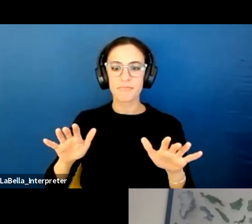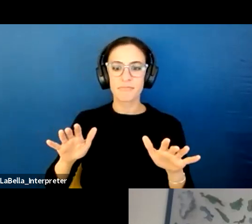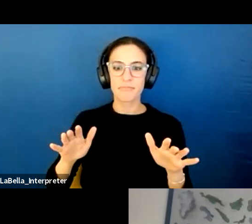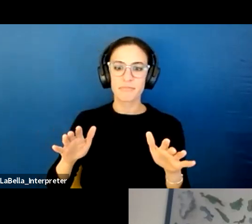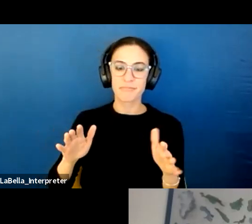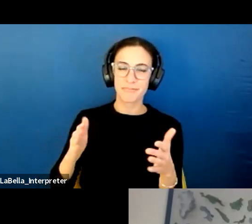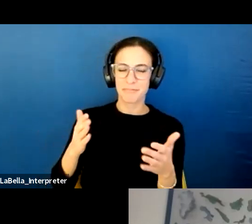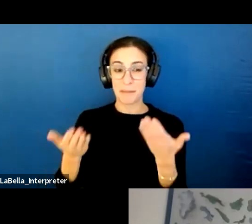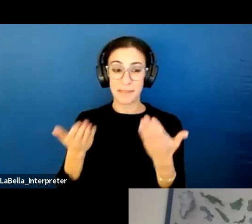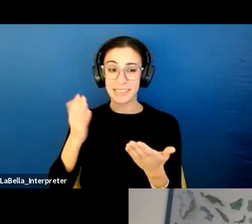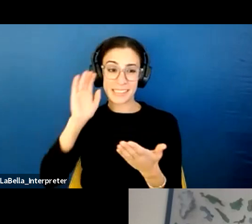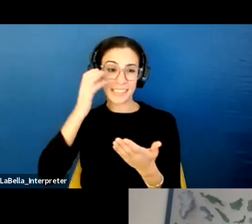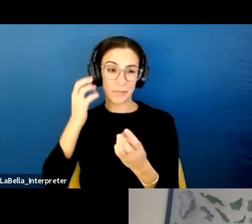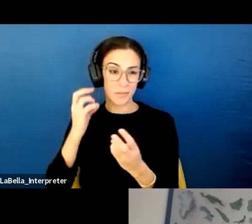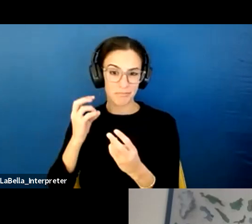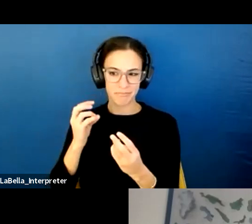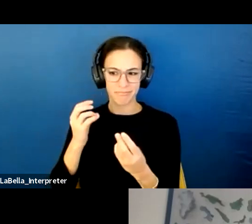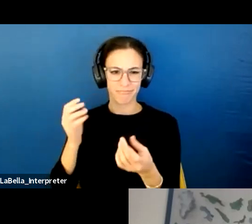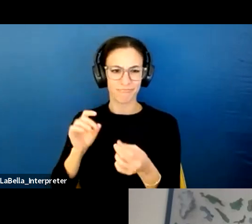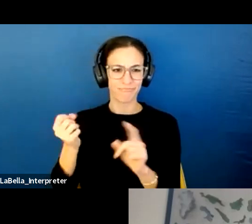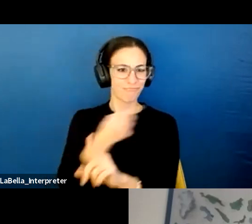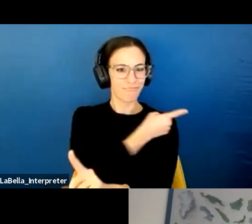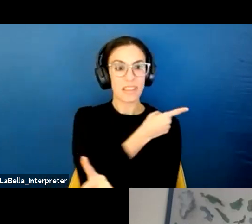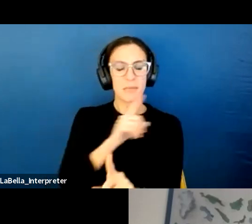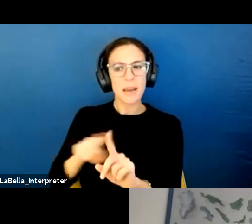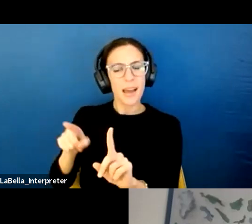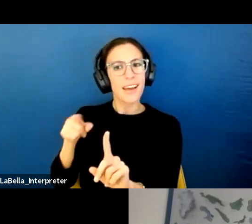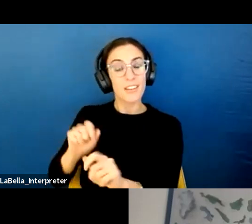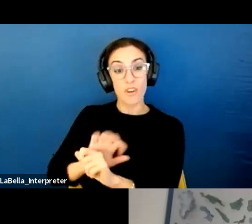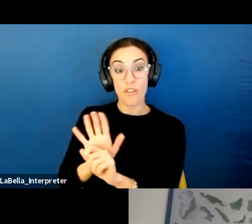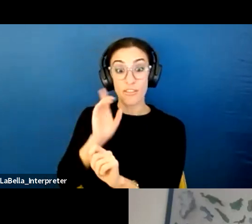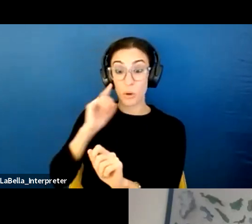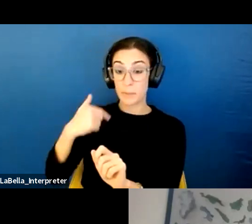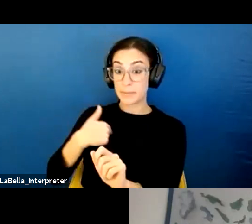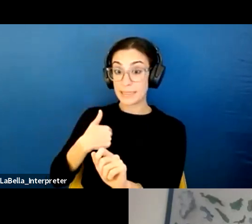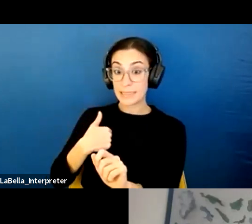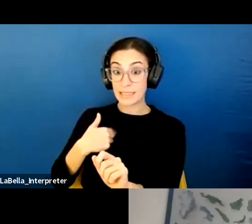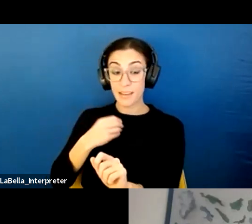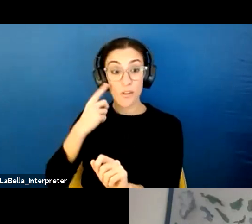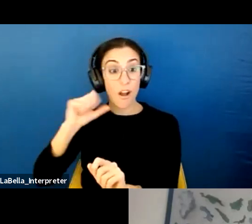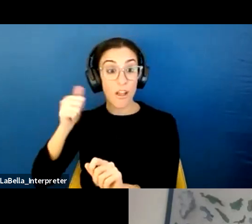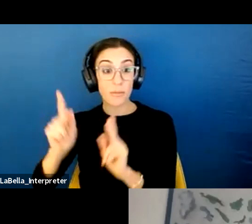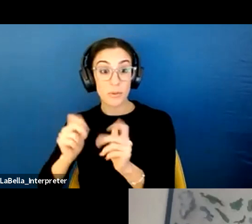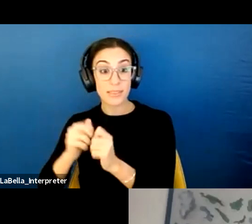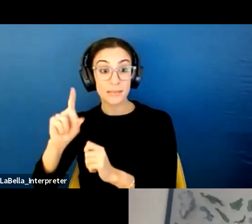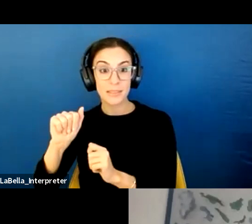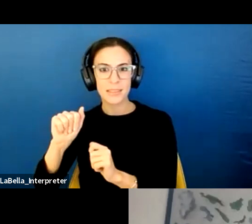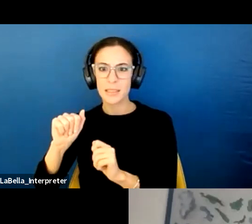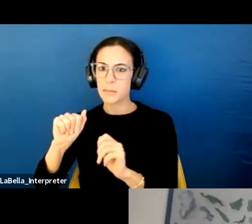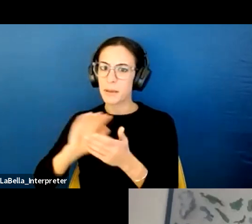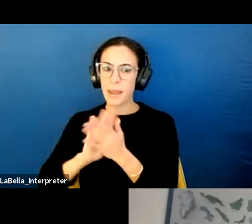seem unrelated. The pandemic really threw into sharp relief for me and for other disabled people,